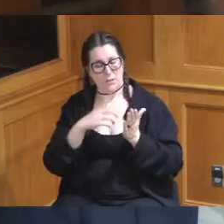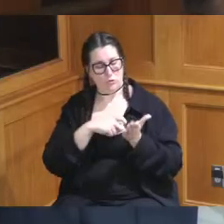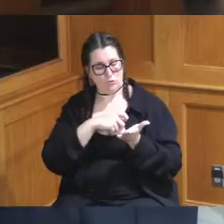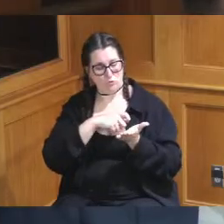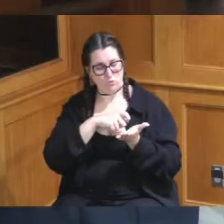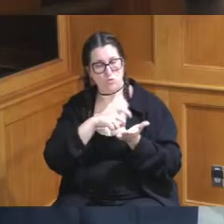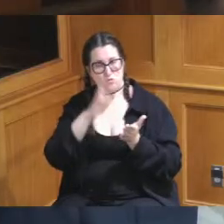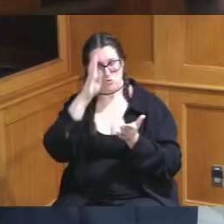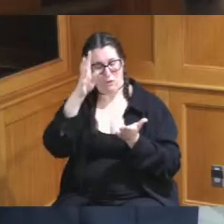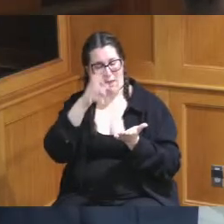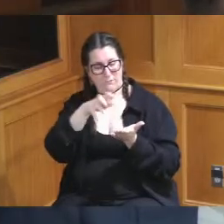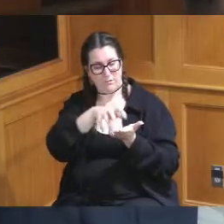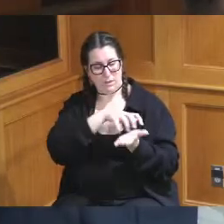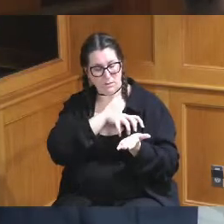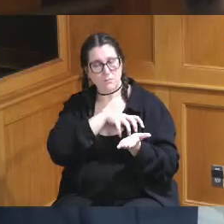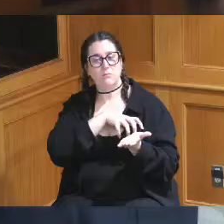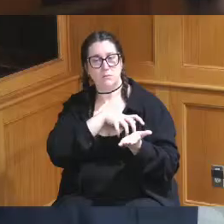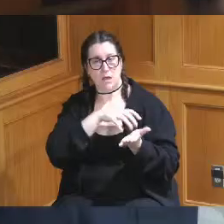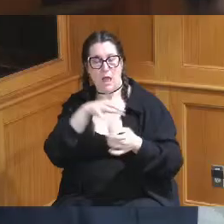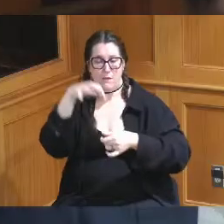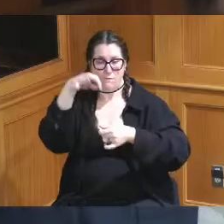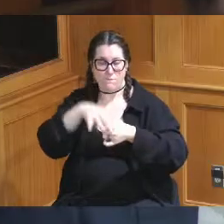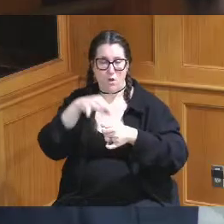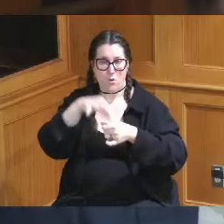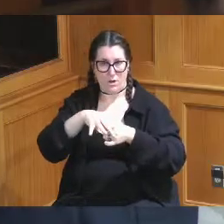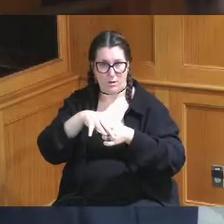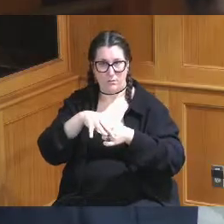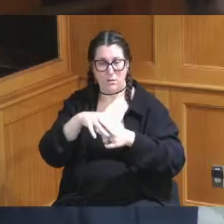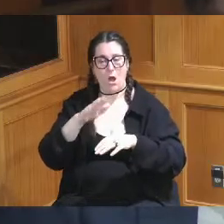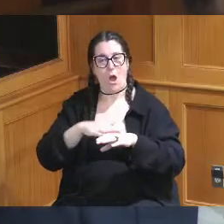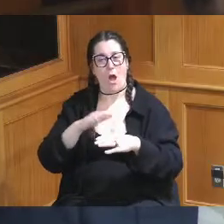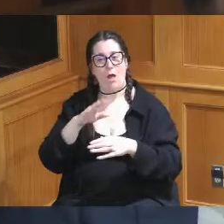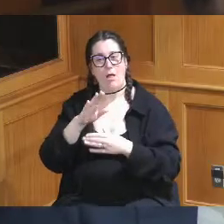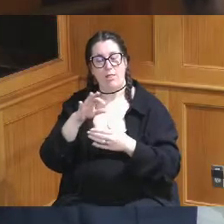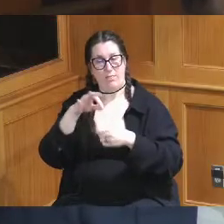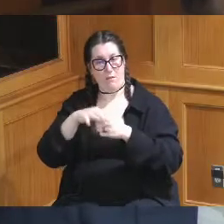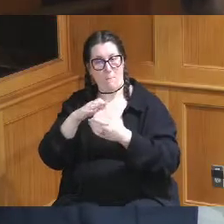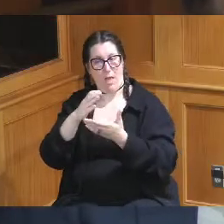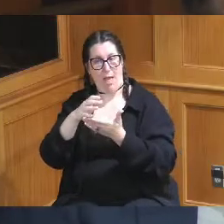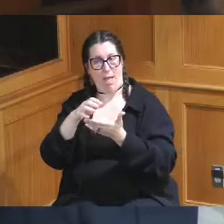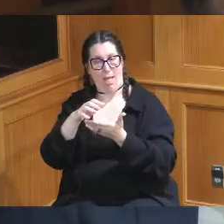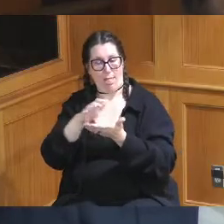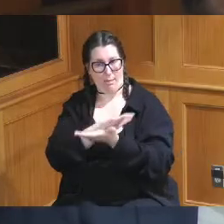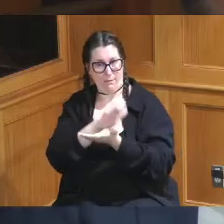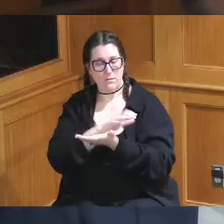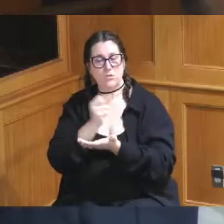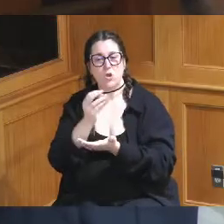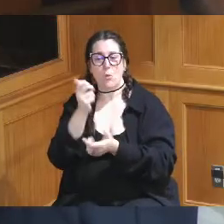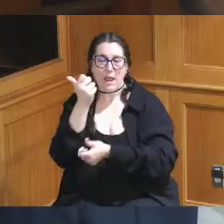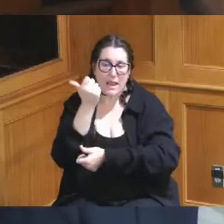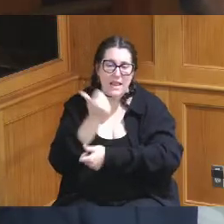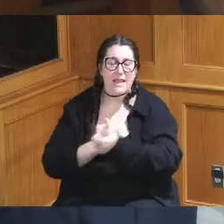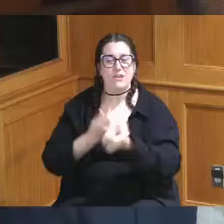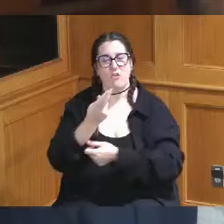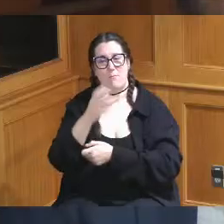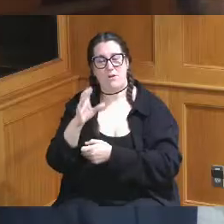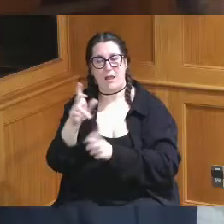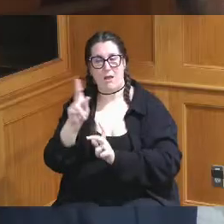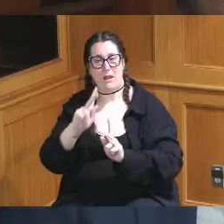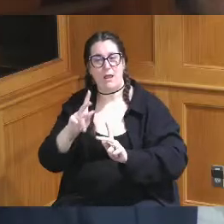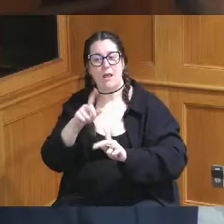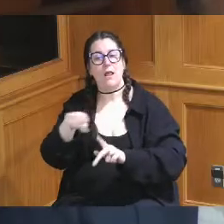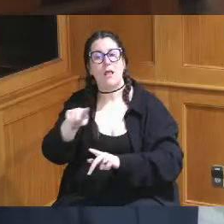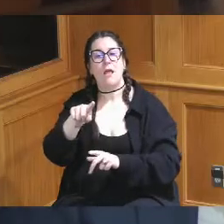the proposed new lease on the ballot so that every Hamilton County resident can vote on it.